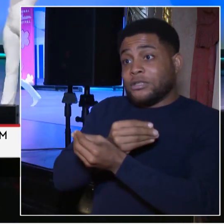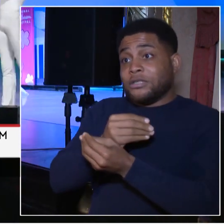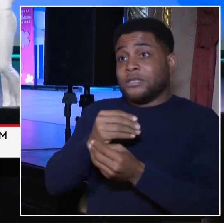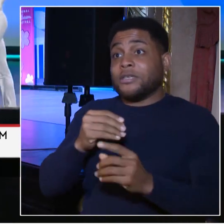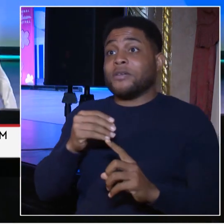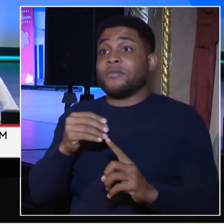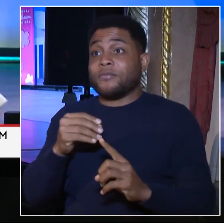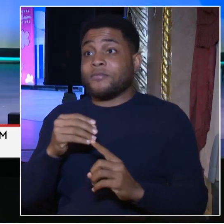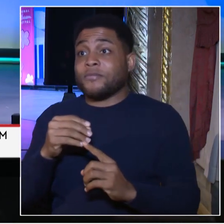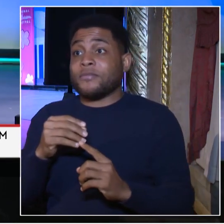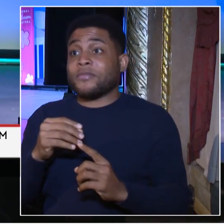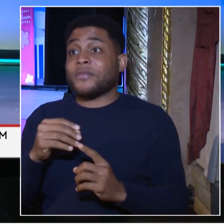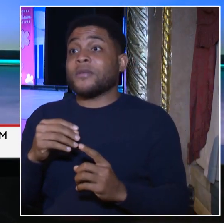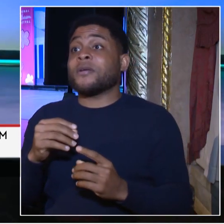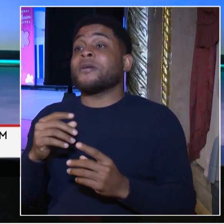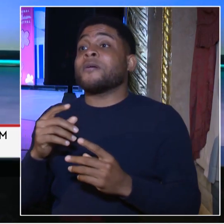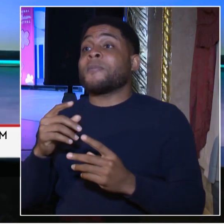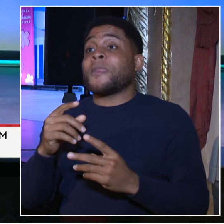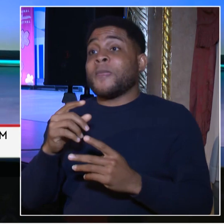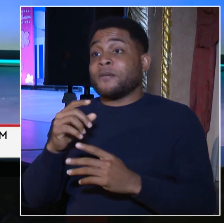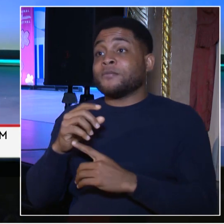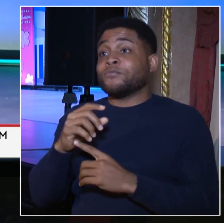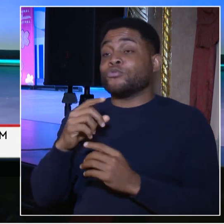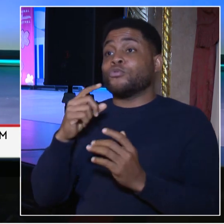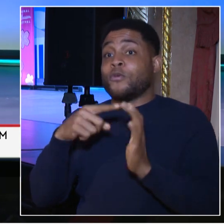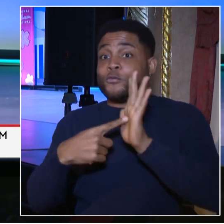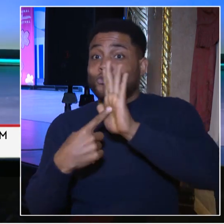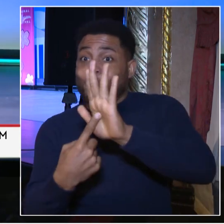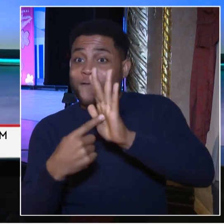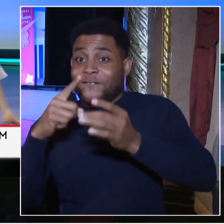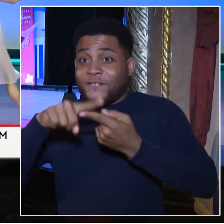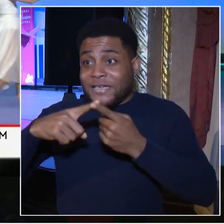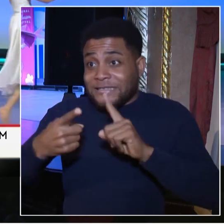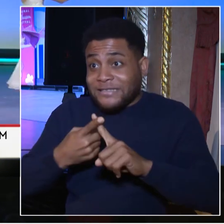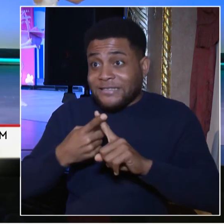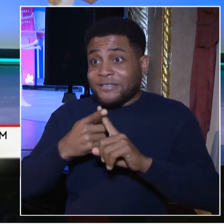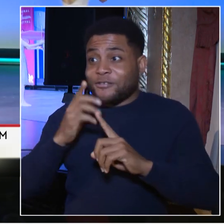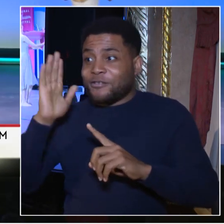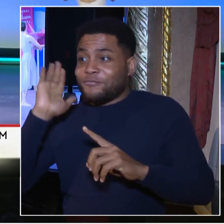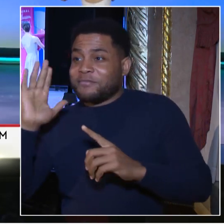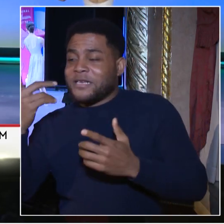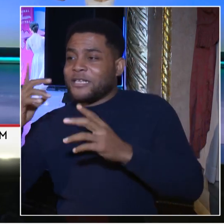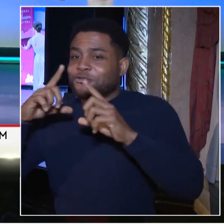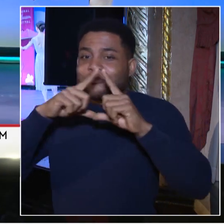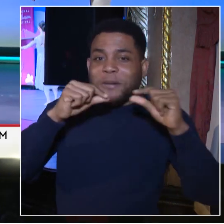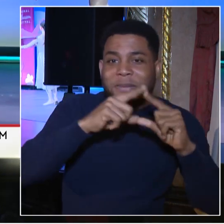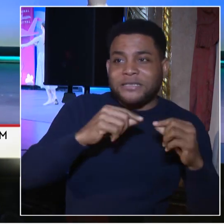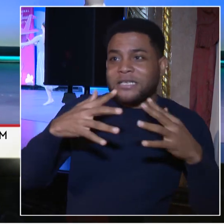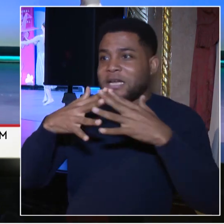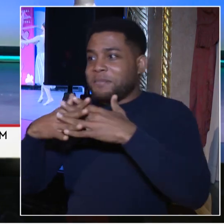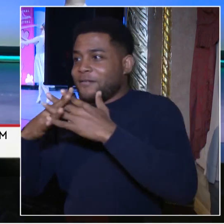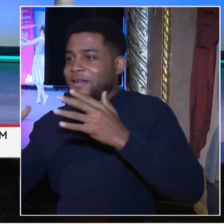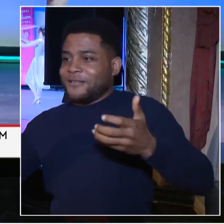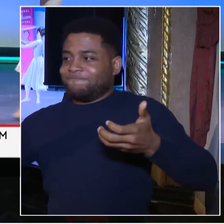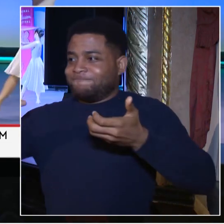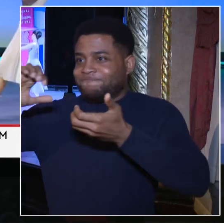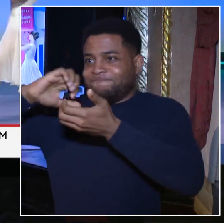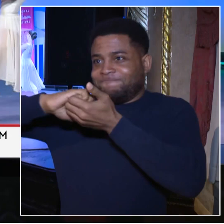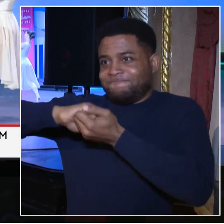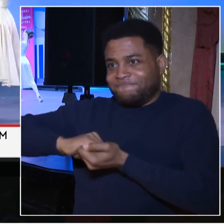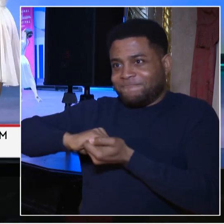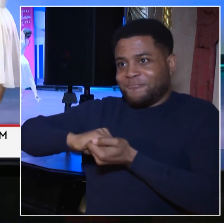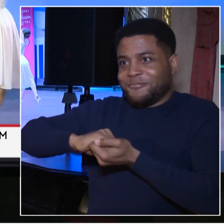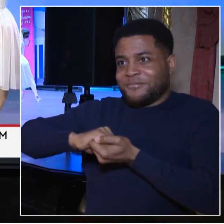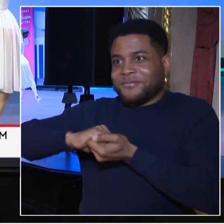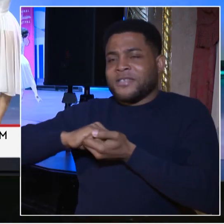the long, storied relationship between our two countries, forged on the foundation of those original